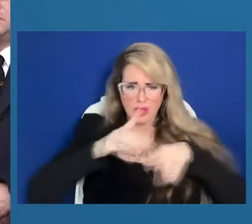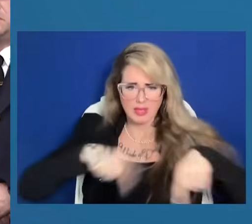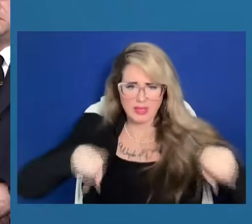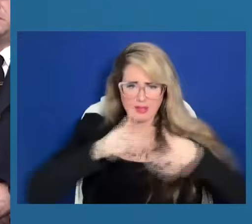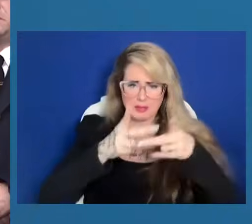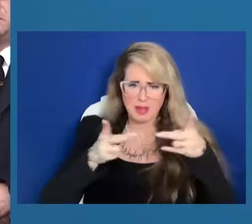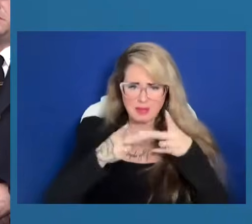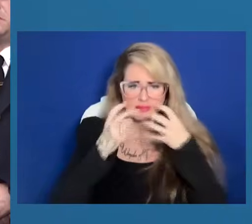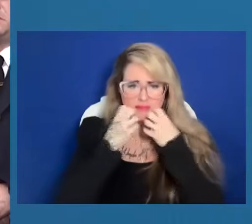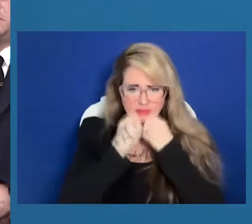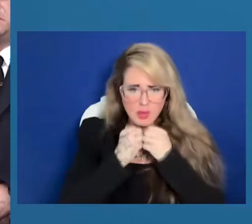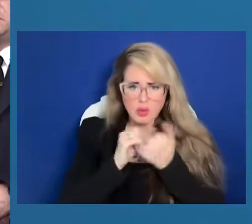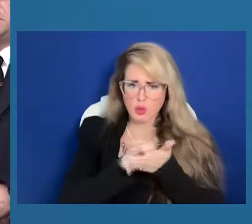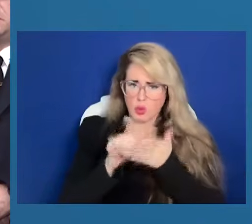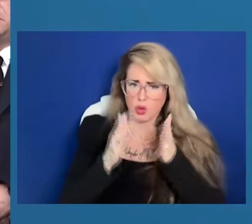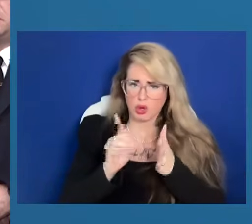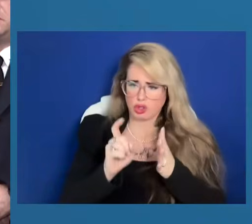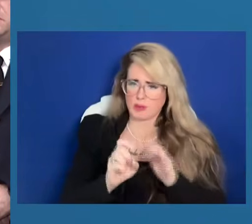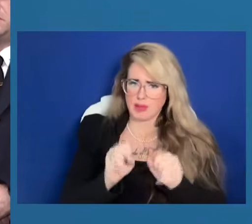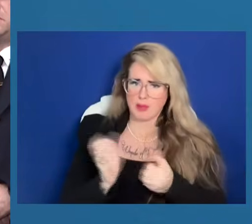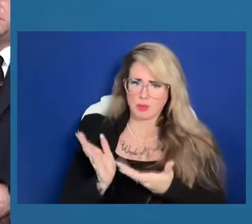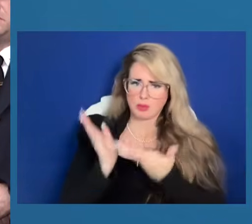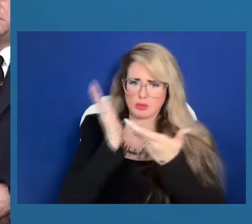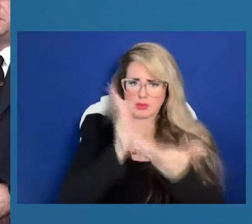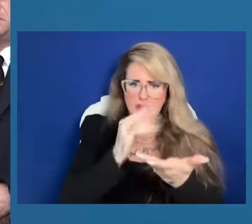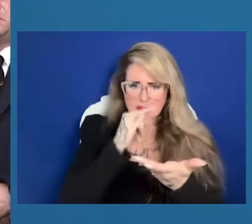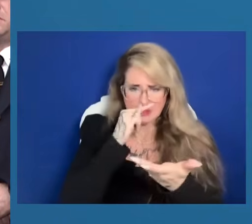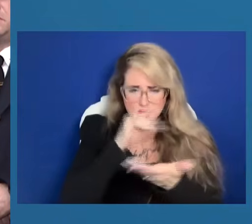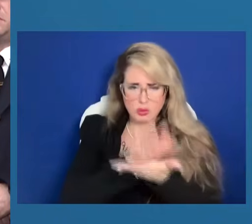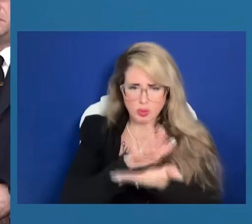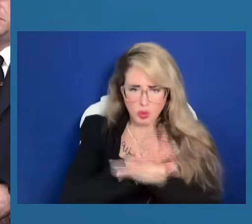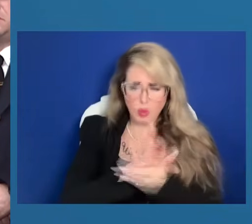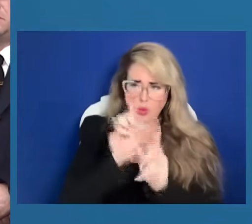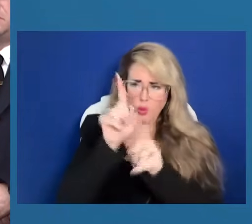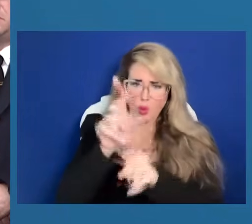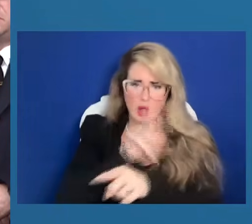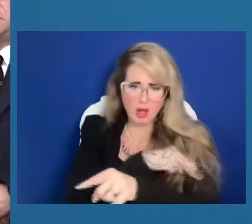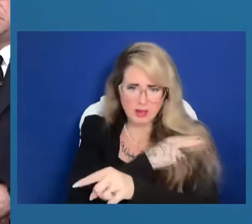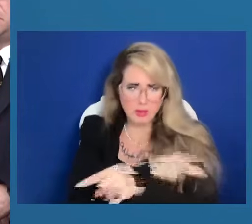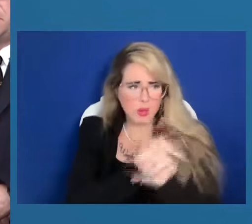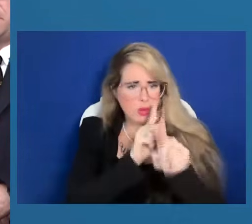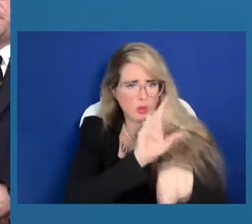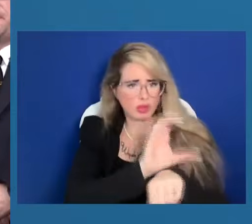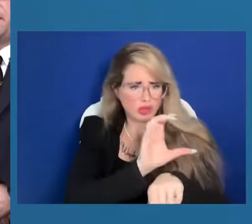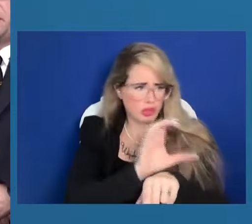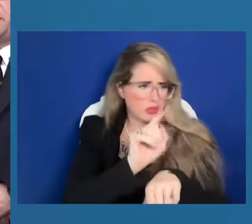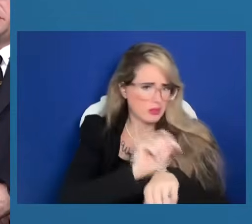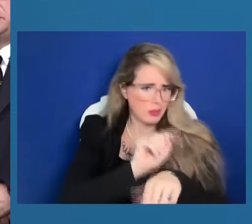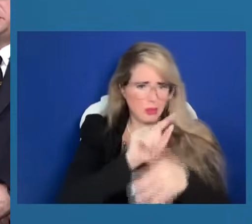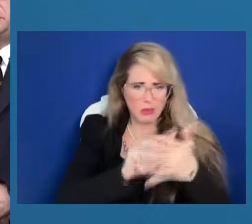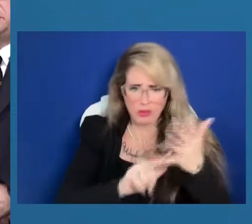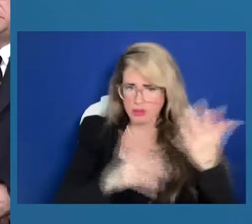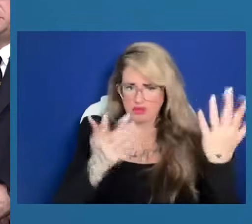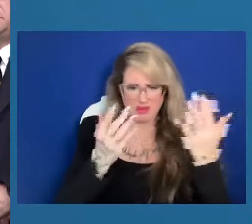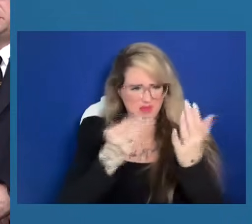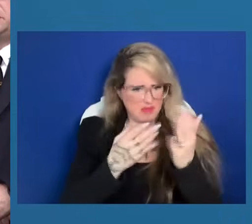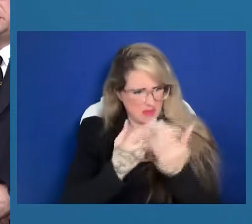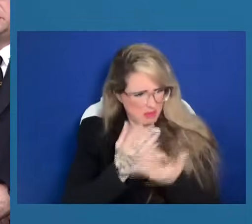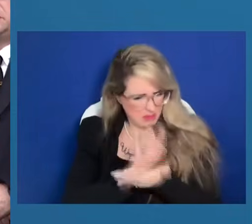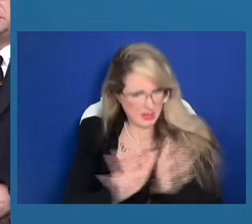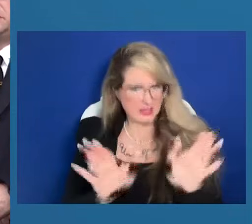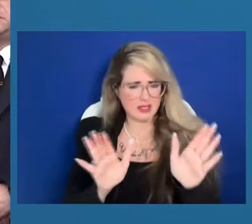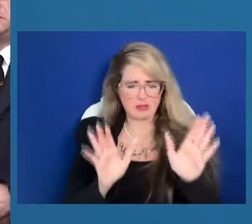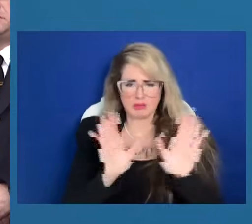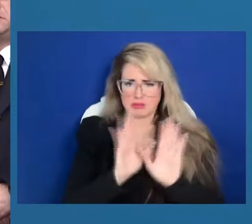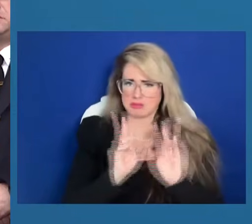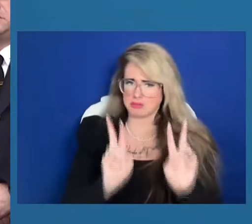be able to take their children to school, seek medical help, and worship in peace. Professional policing must be the rule, not the